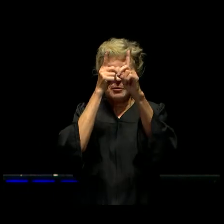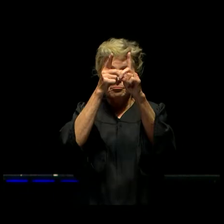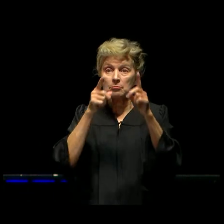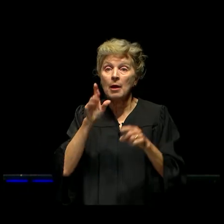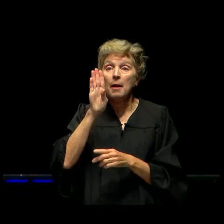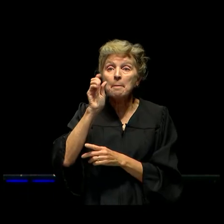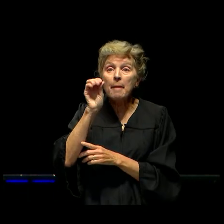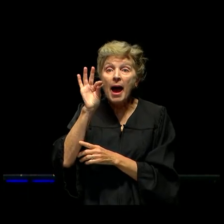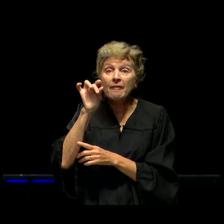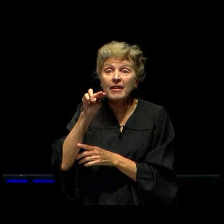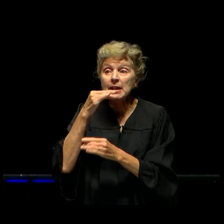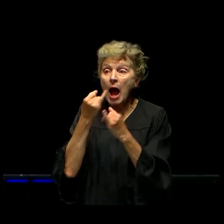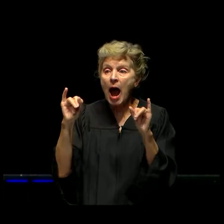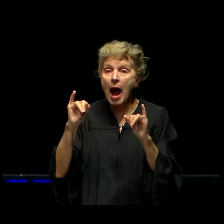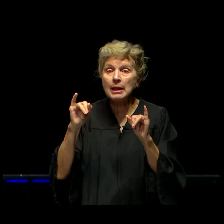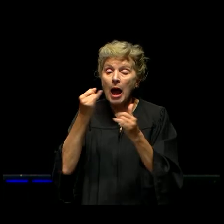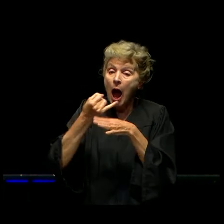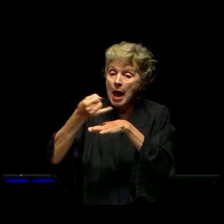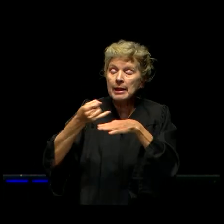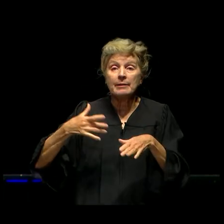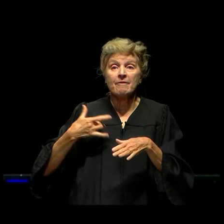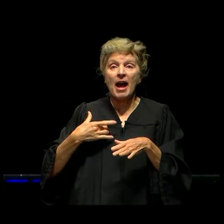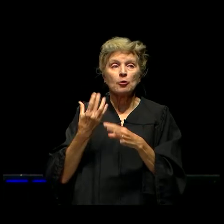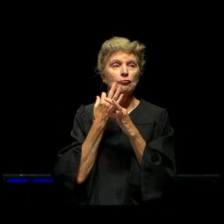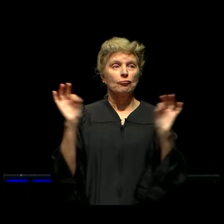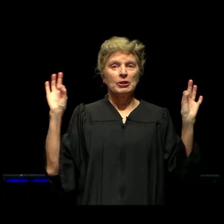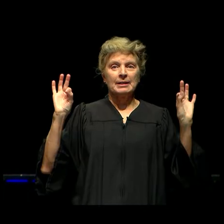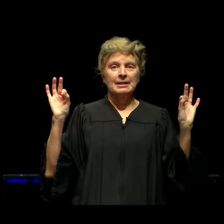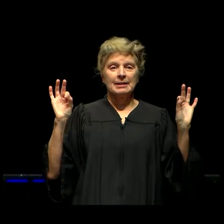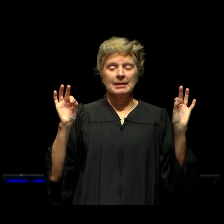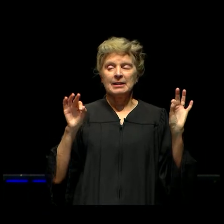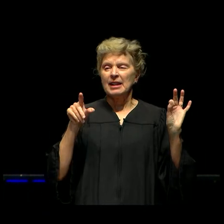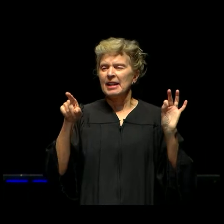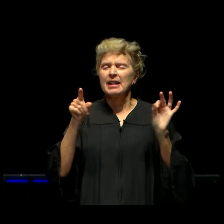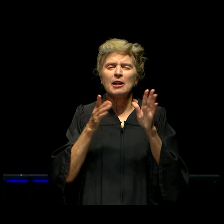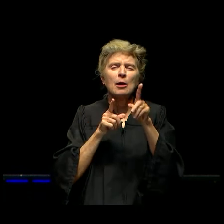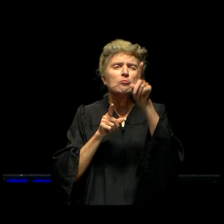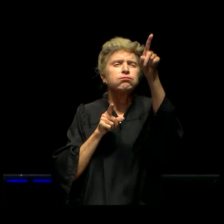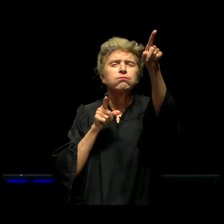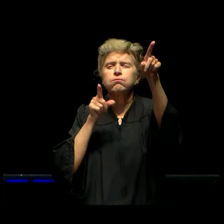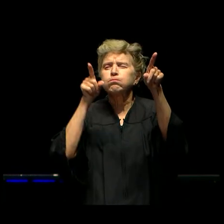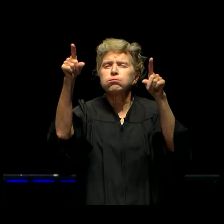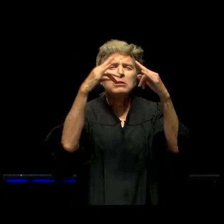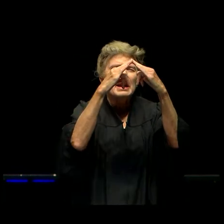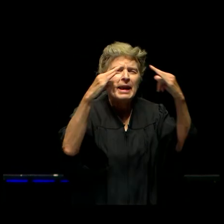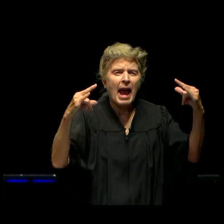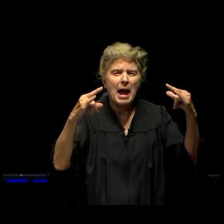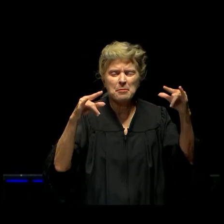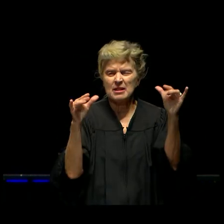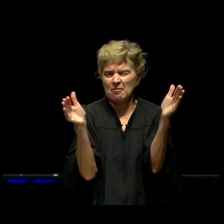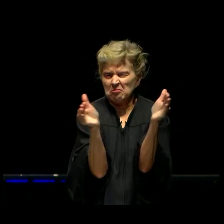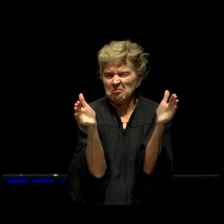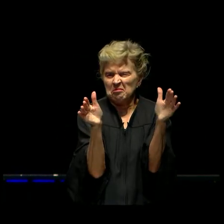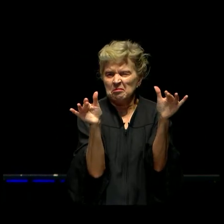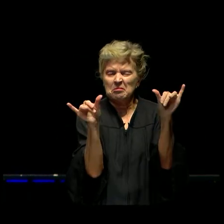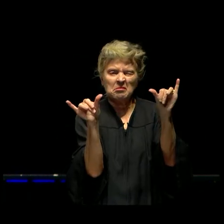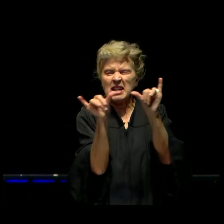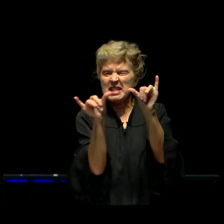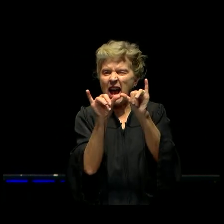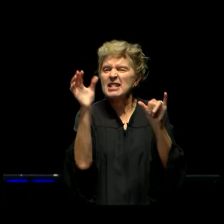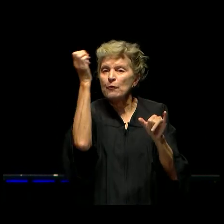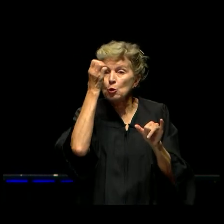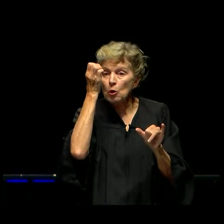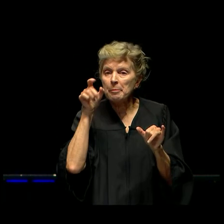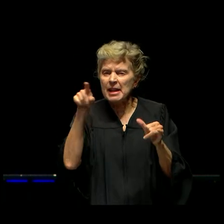said, just set him free. Operating from remote camps in an area the size of Europe, John England has spent his life studying the